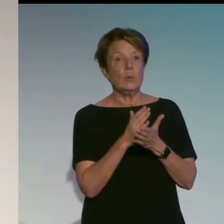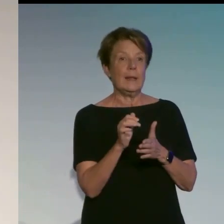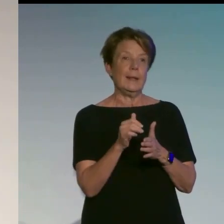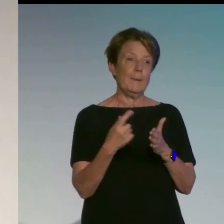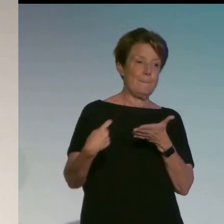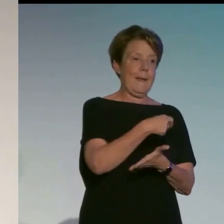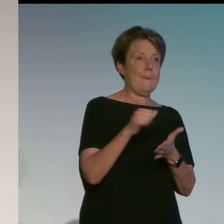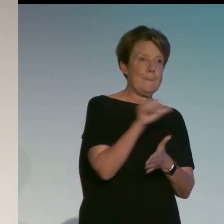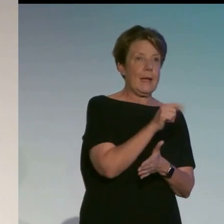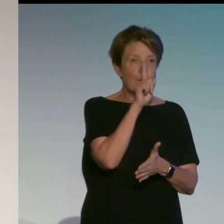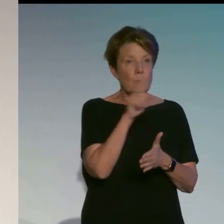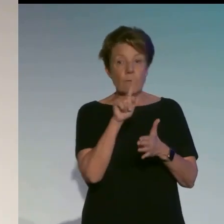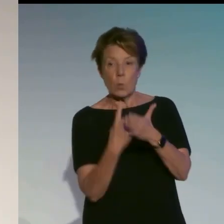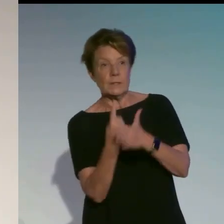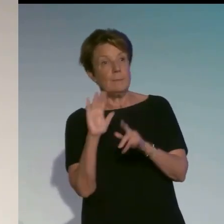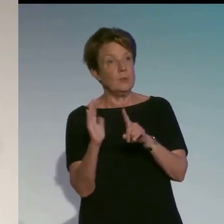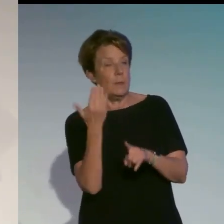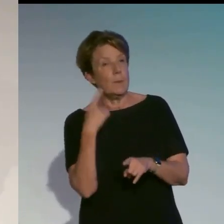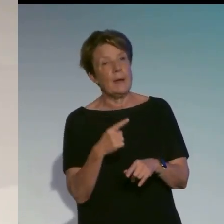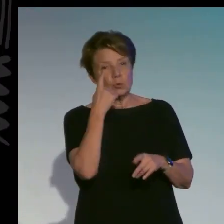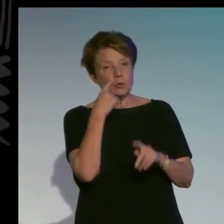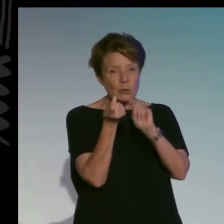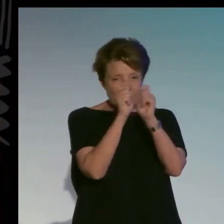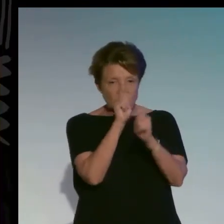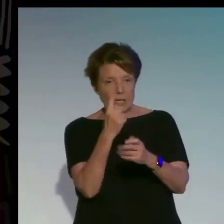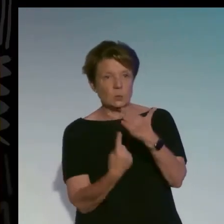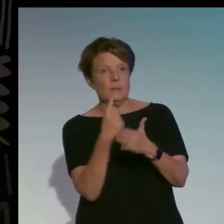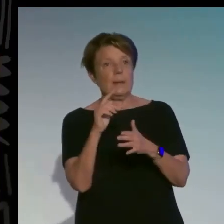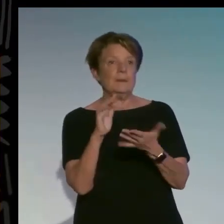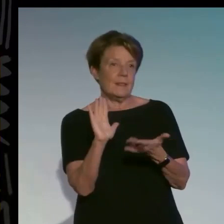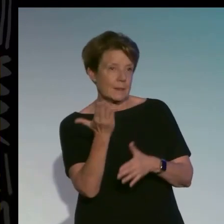hear some of what you've been up to. Thank you, Andre.